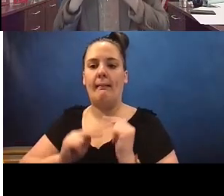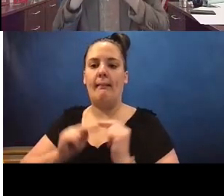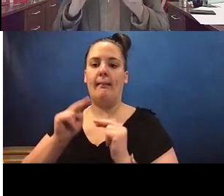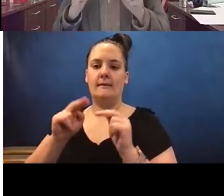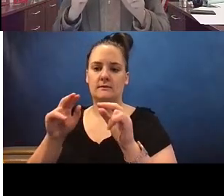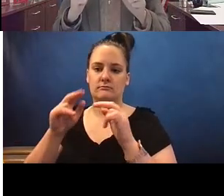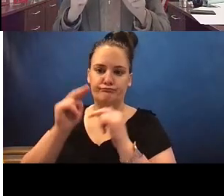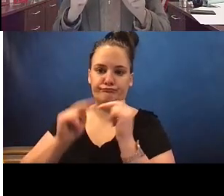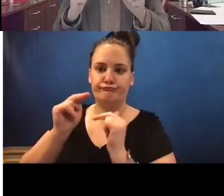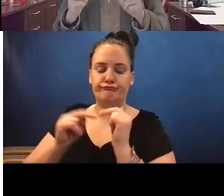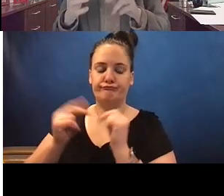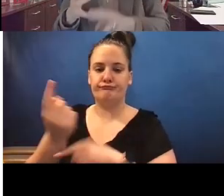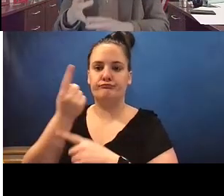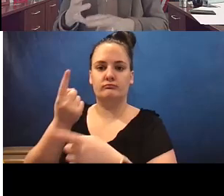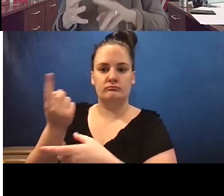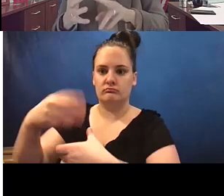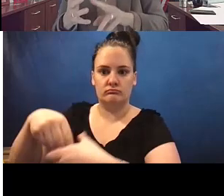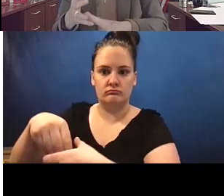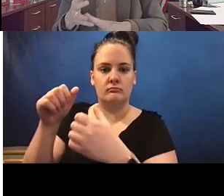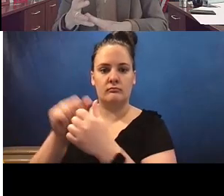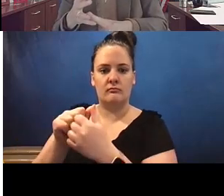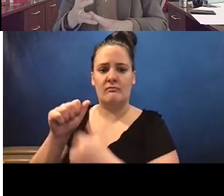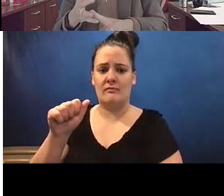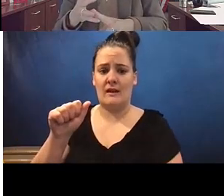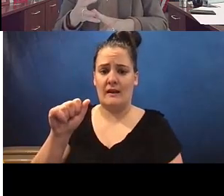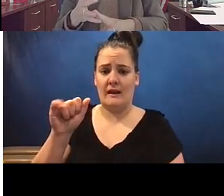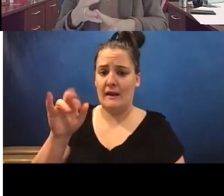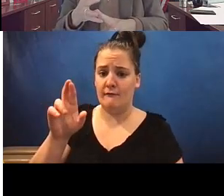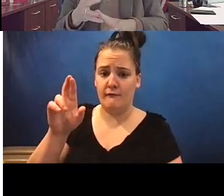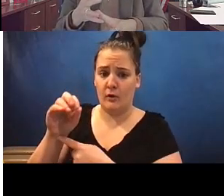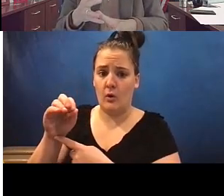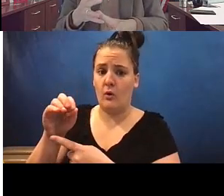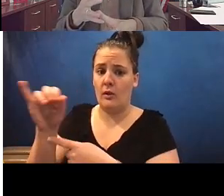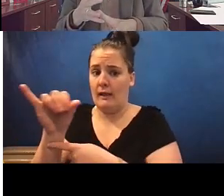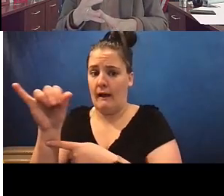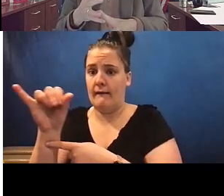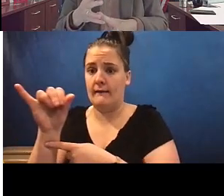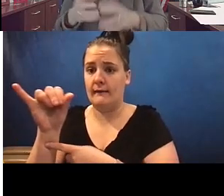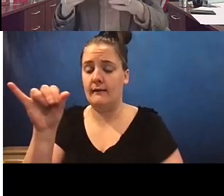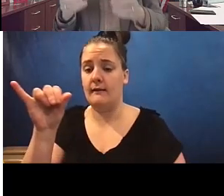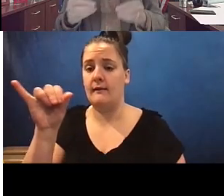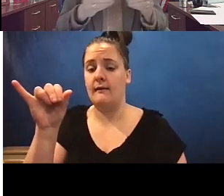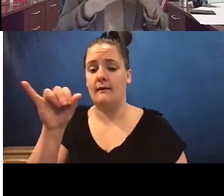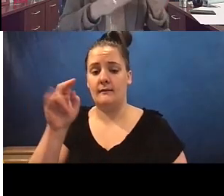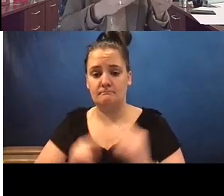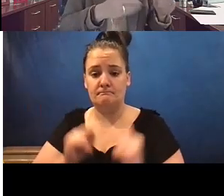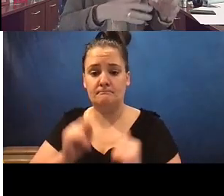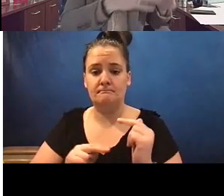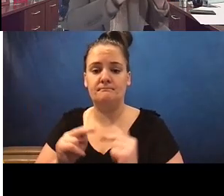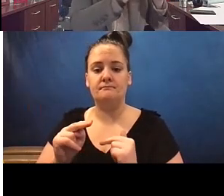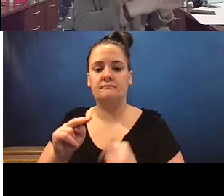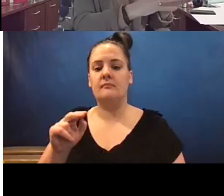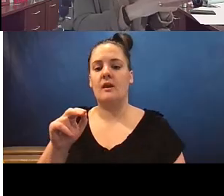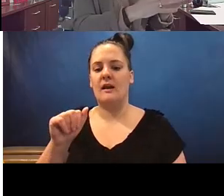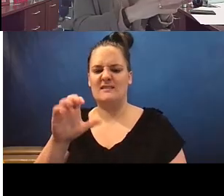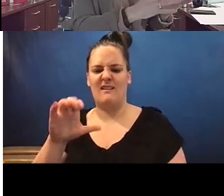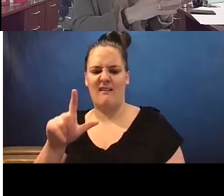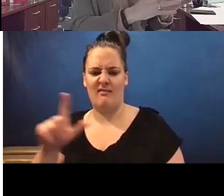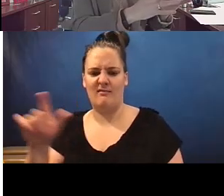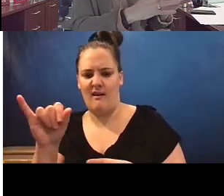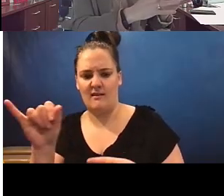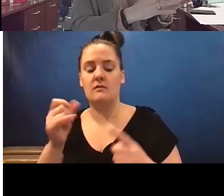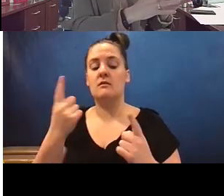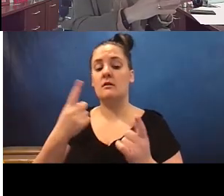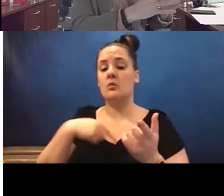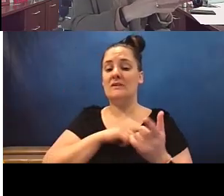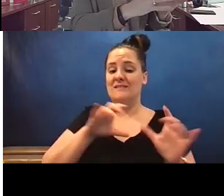infrastructure. That is really important to control cost and drive better outcomes for patients in the rural communities. And we did that together. We also, through the Office of